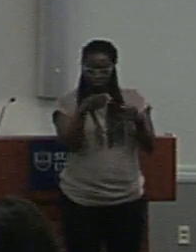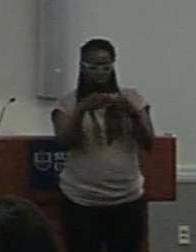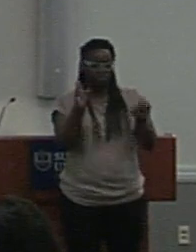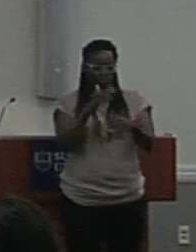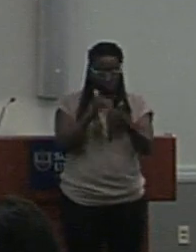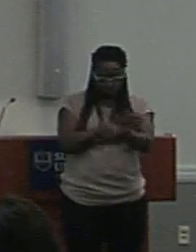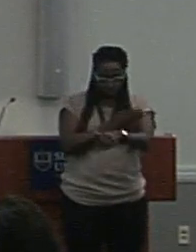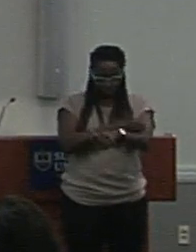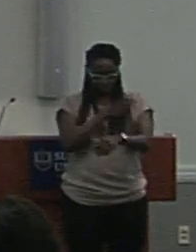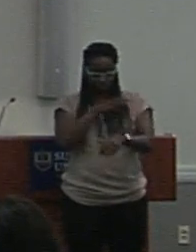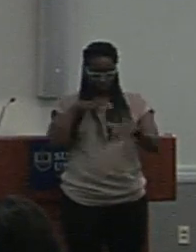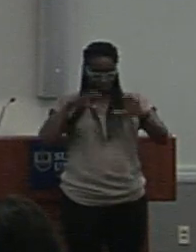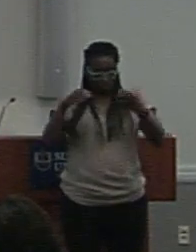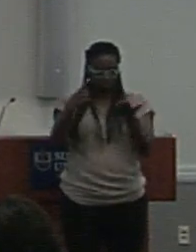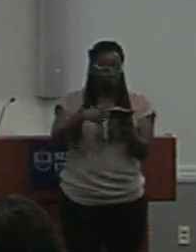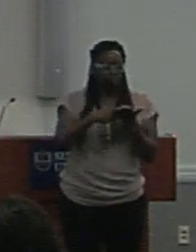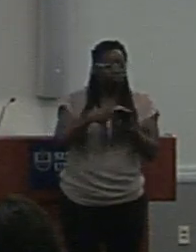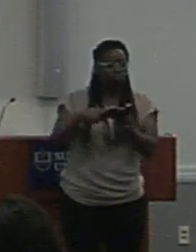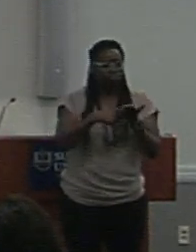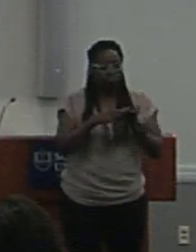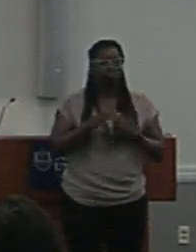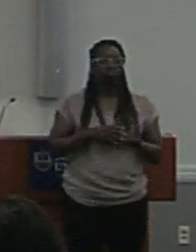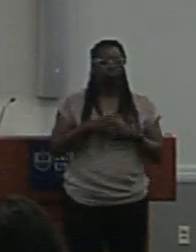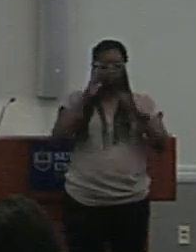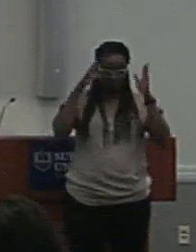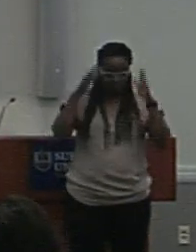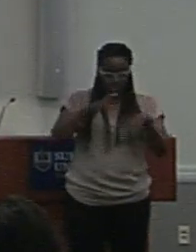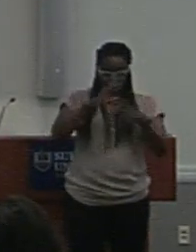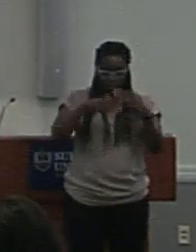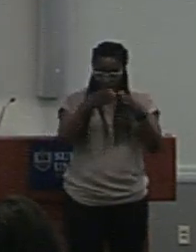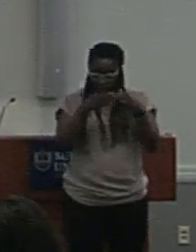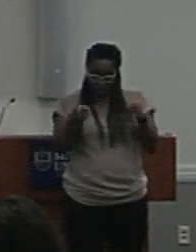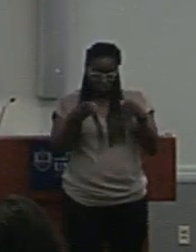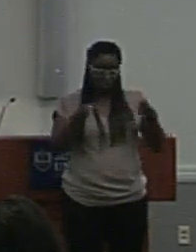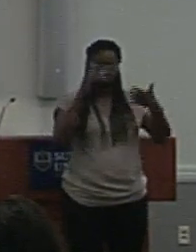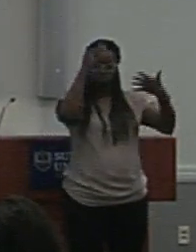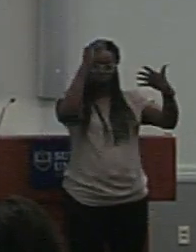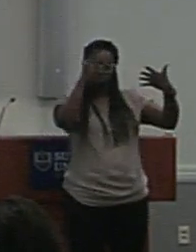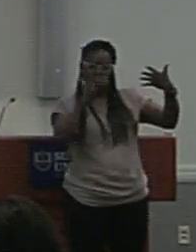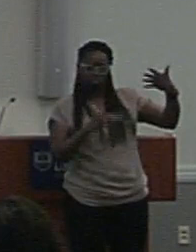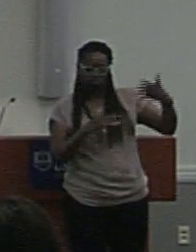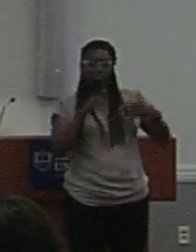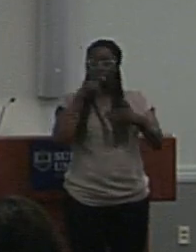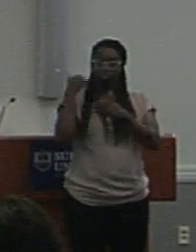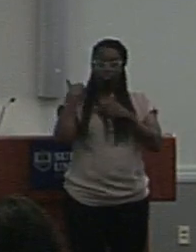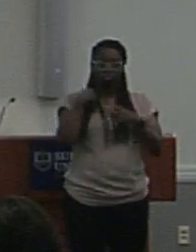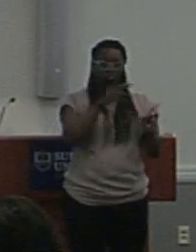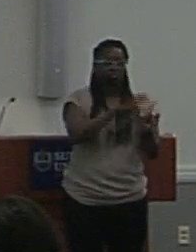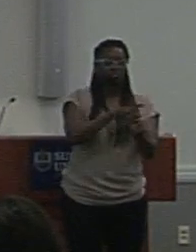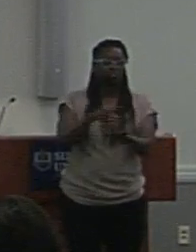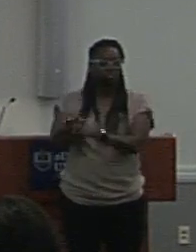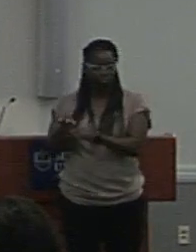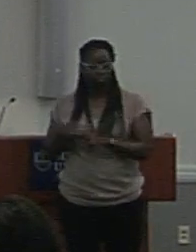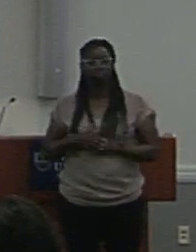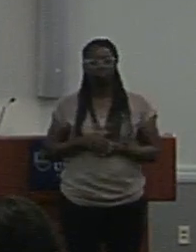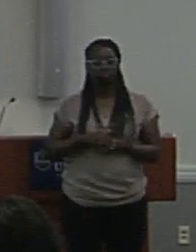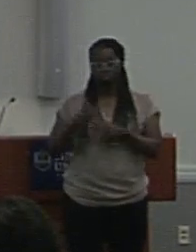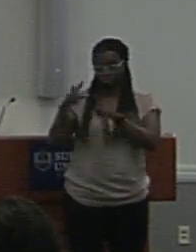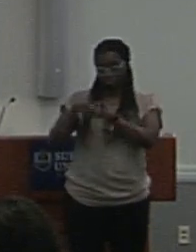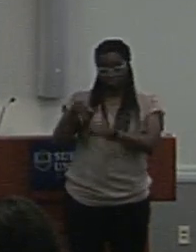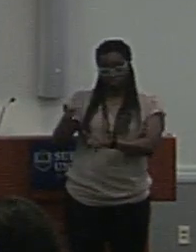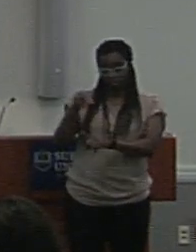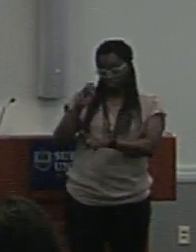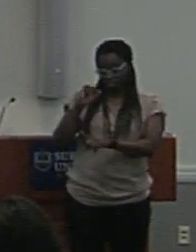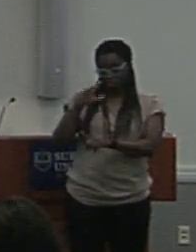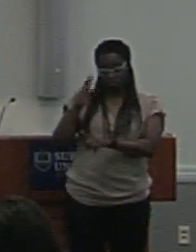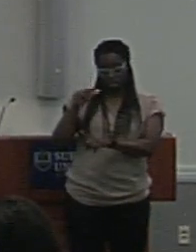that oversees all work done on public rights-of-way. So every sidewalk project in the city goes through Sarah's eyes, and people know